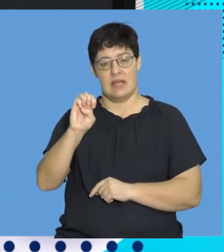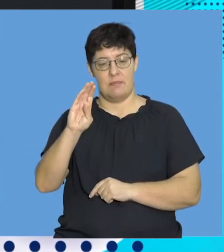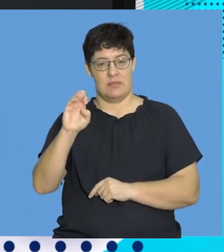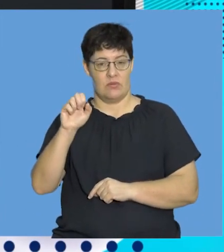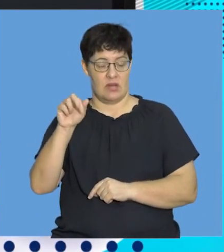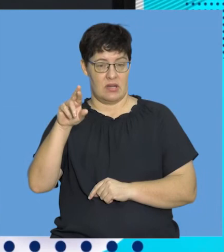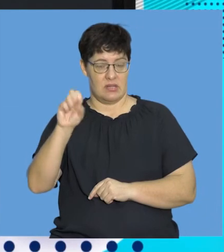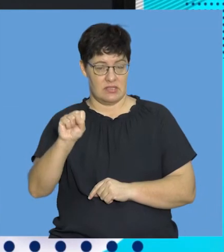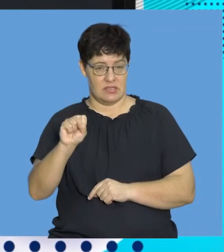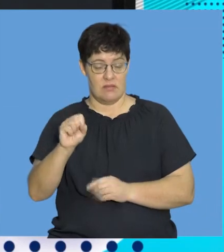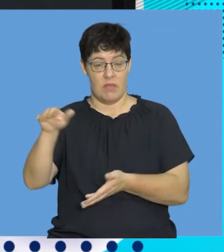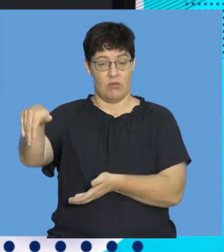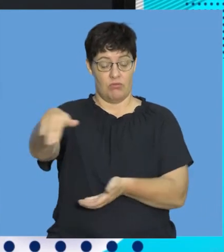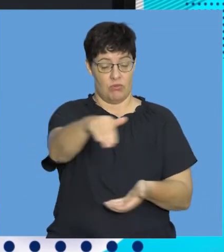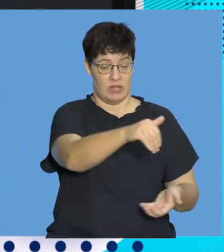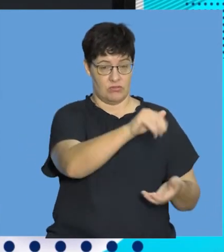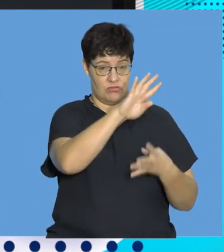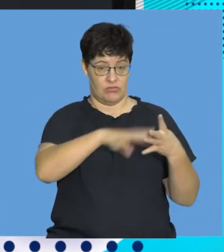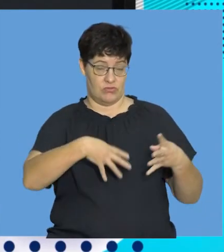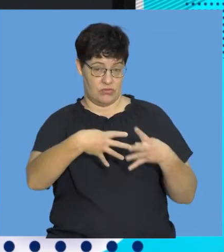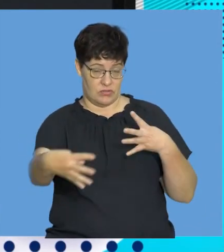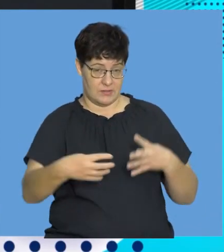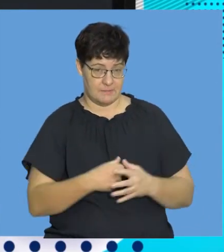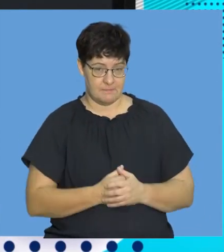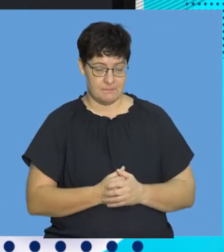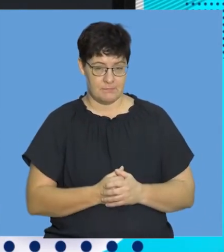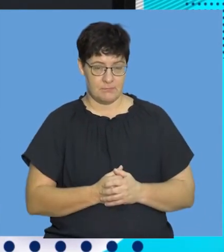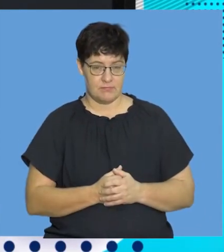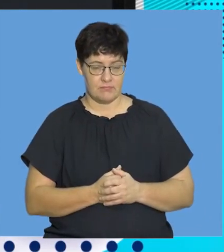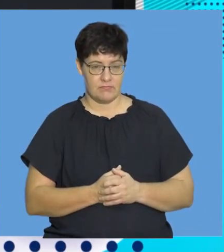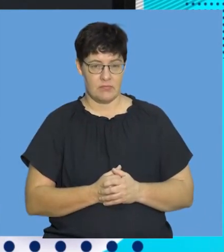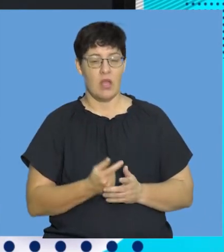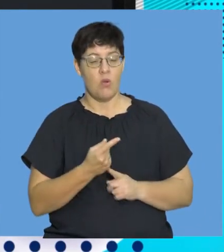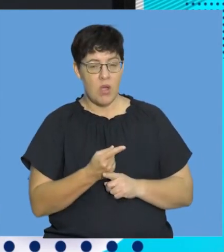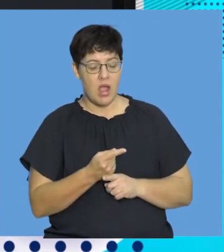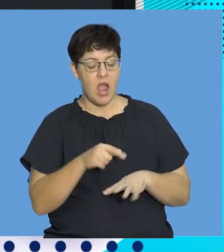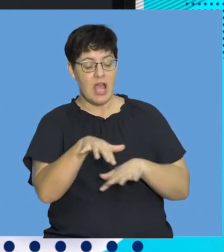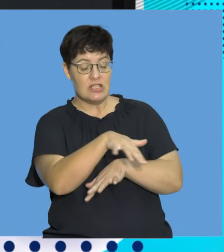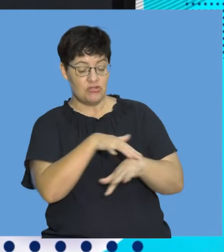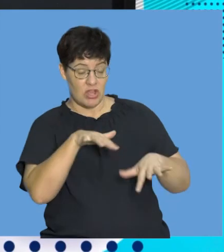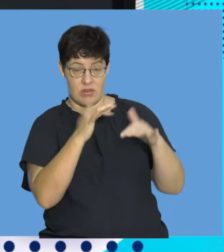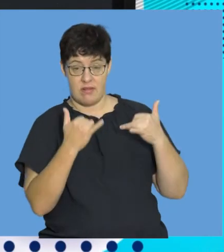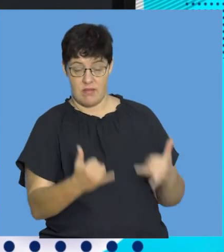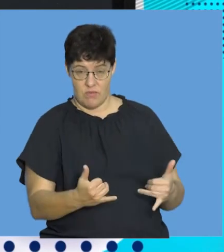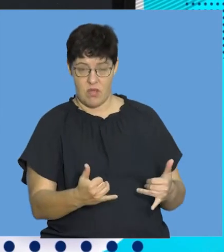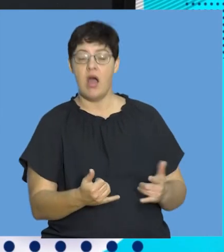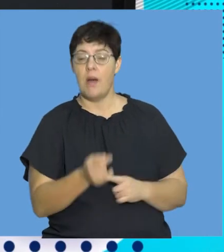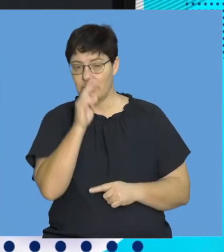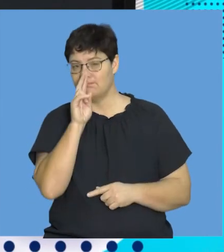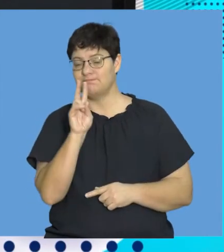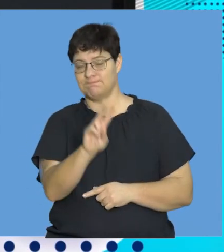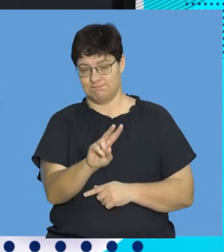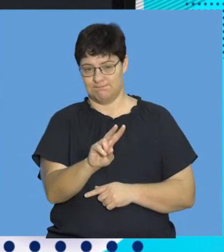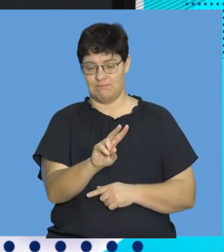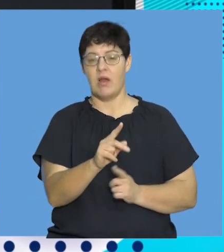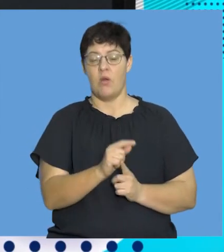debtors collection schedule. We've looked at all the detail before we arrive at a situation now where we're actually